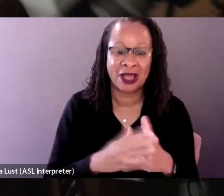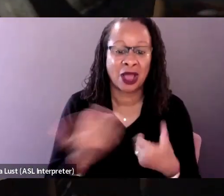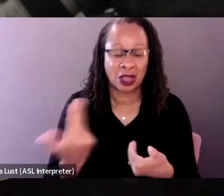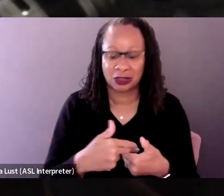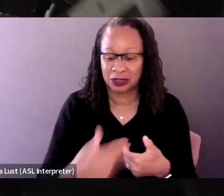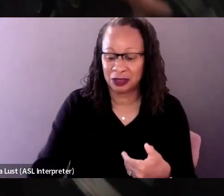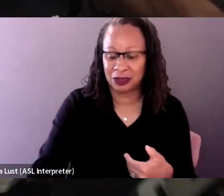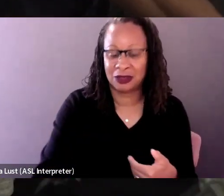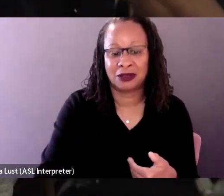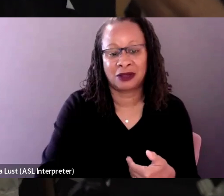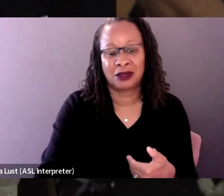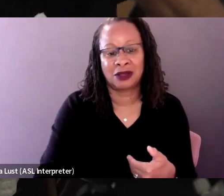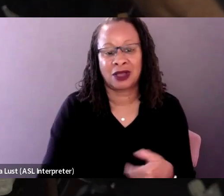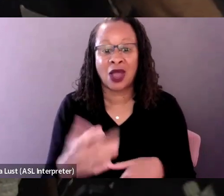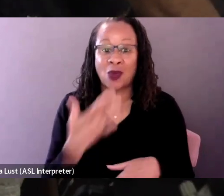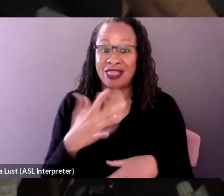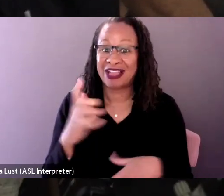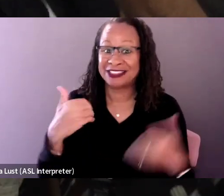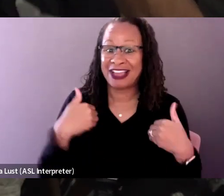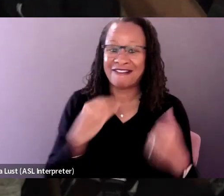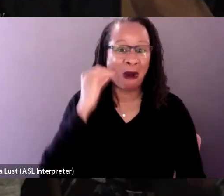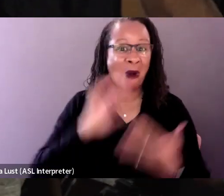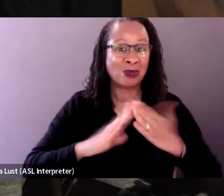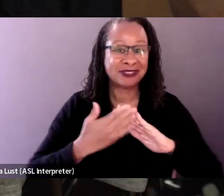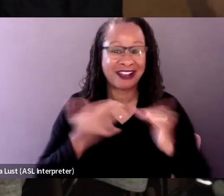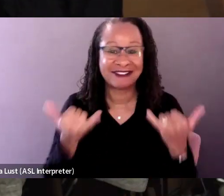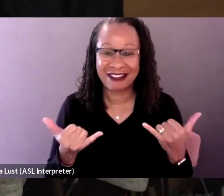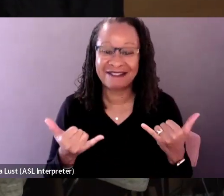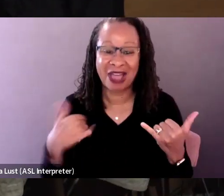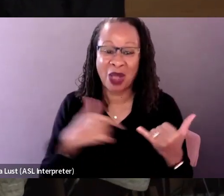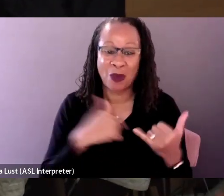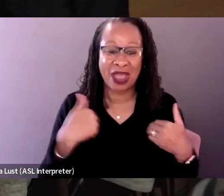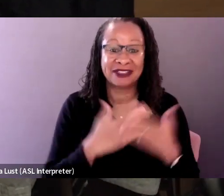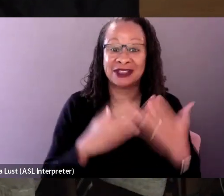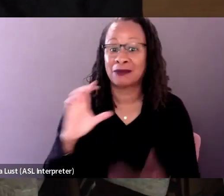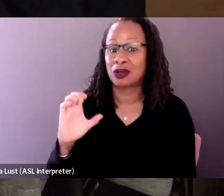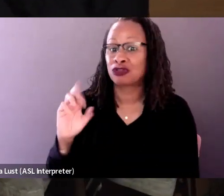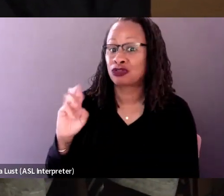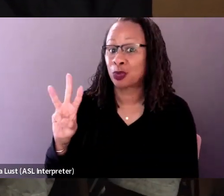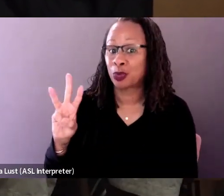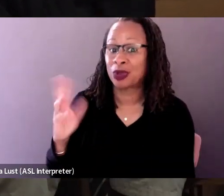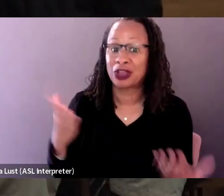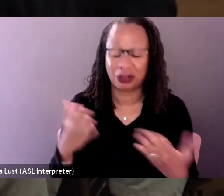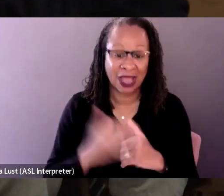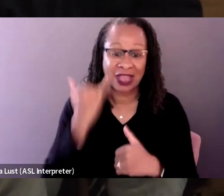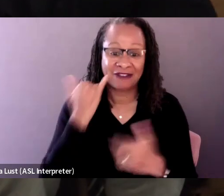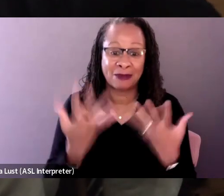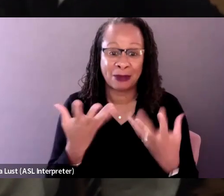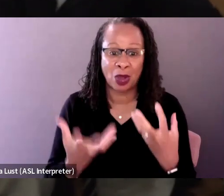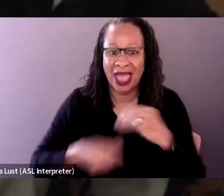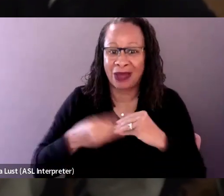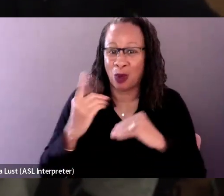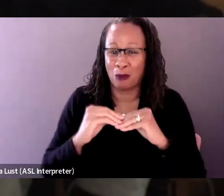we're here in our hometown. We have some crew here. If we could maybe get one more chair, I know they're hard to